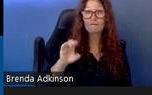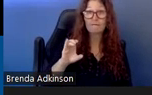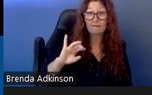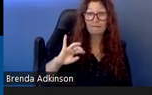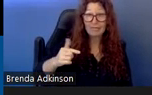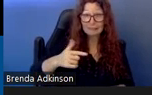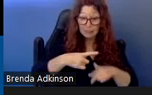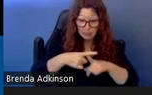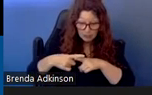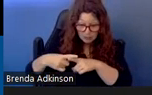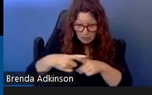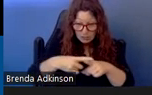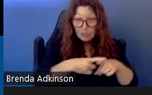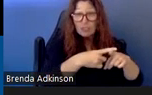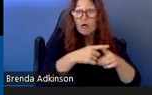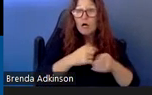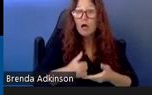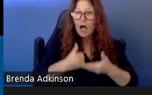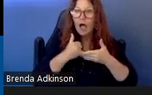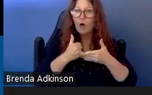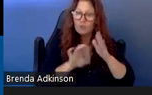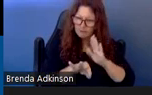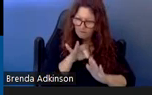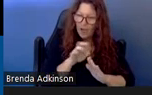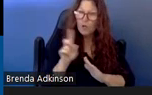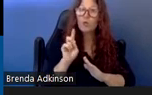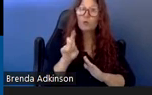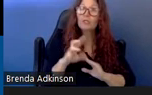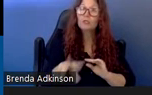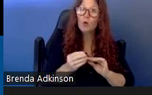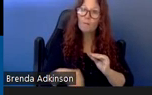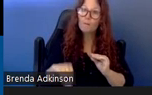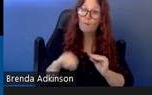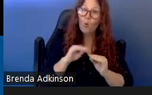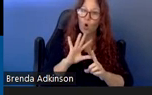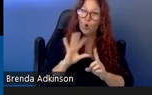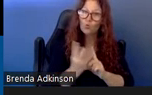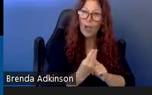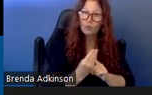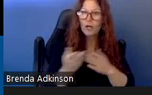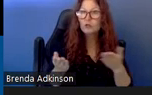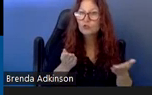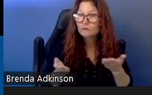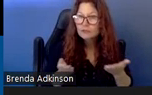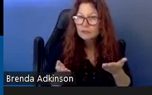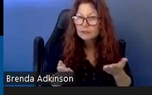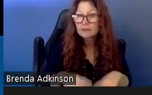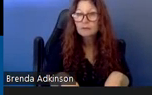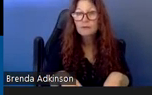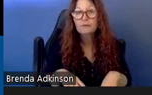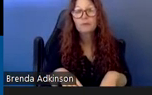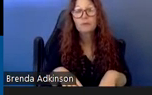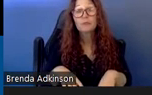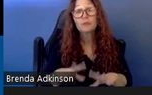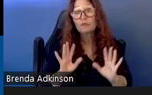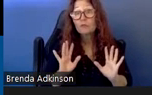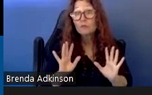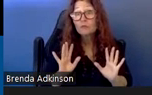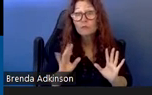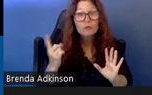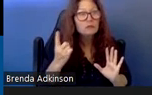target where we might need additional wraparound services. So that's Cindy? some of the, yeah, I'm sorry,